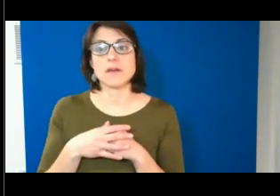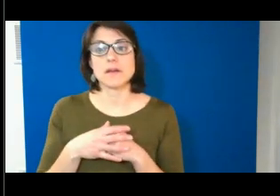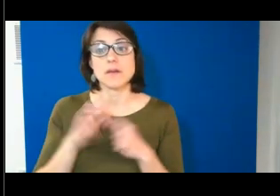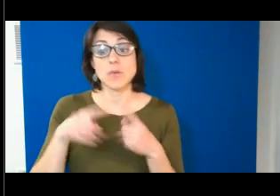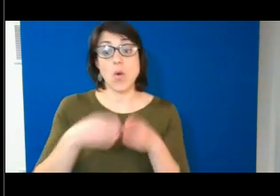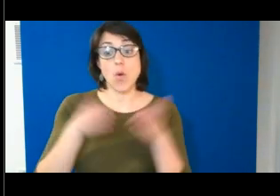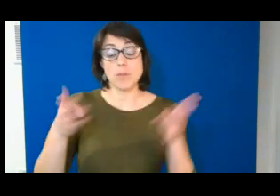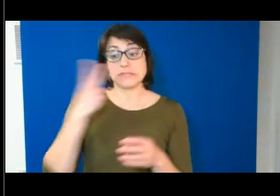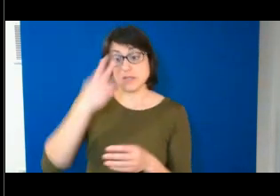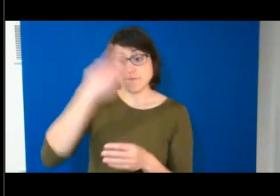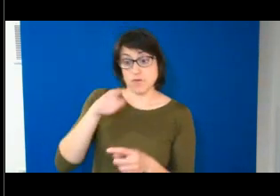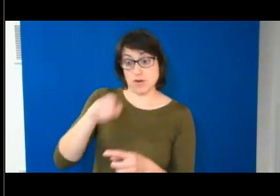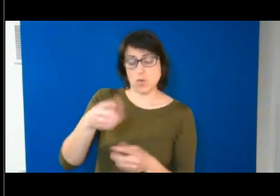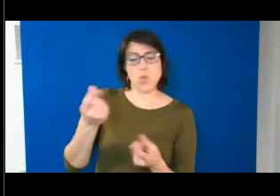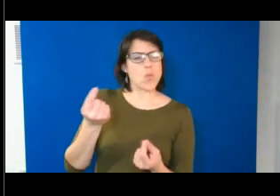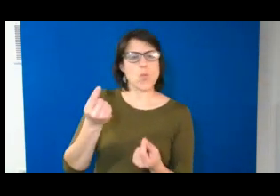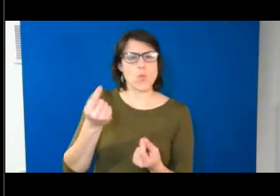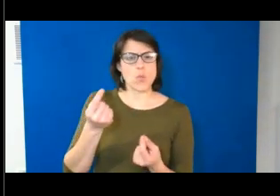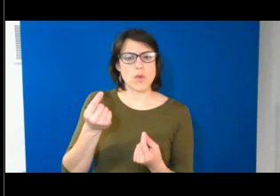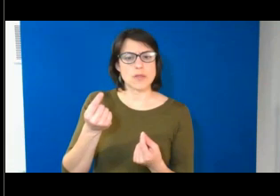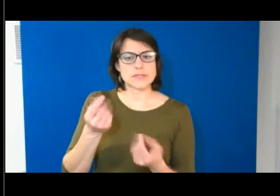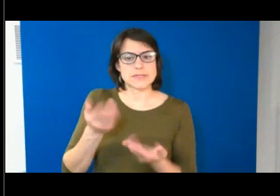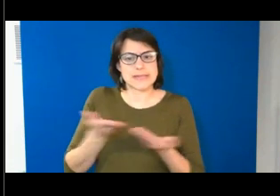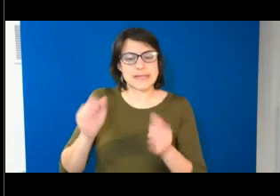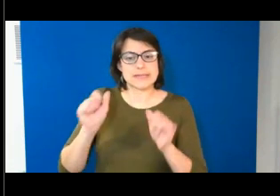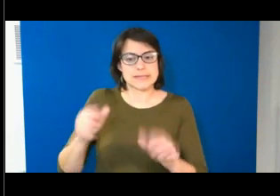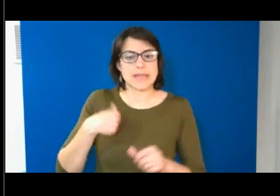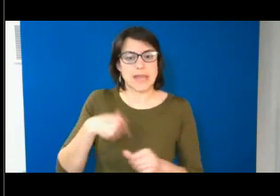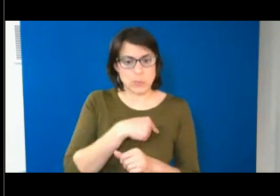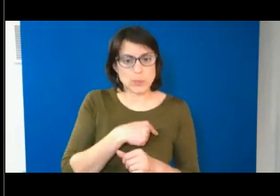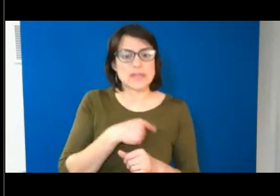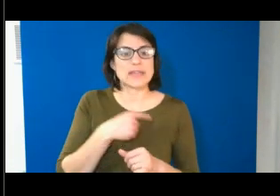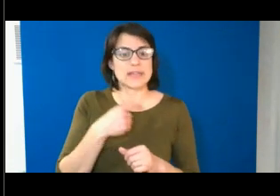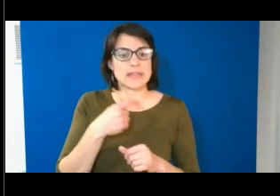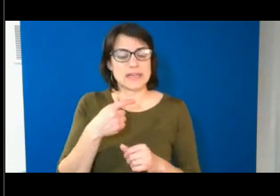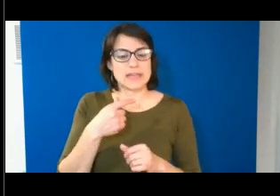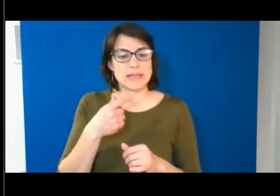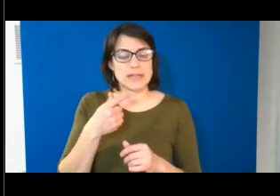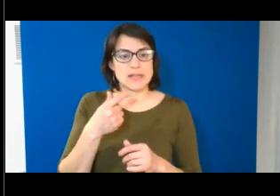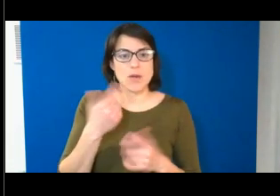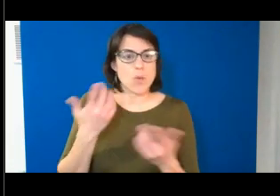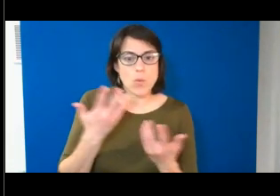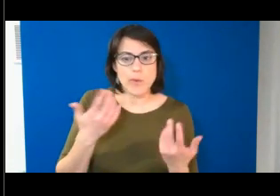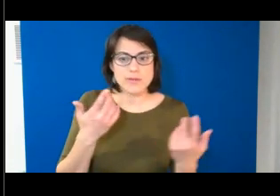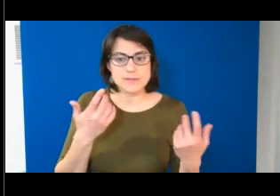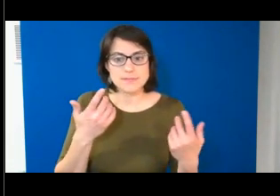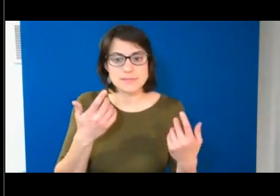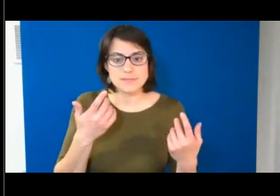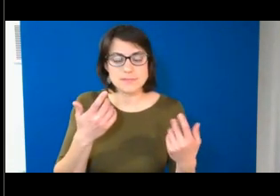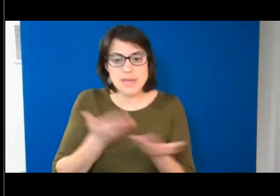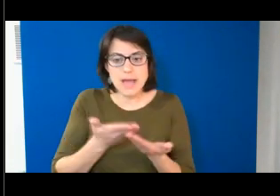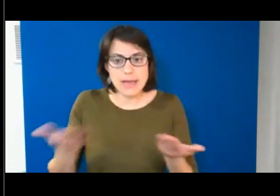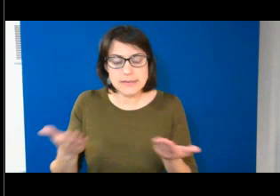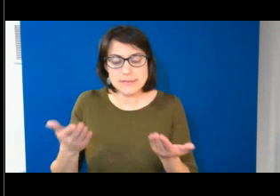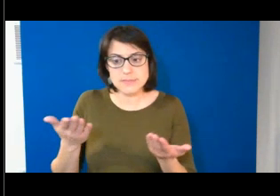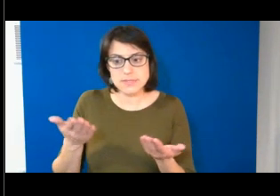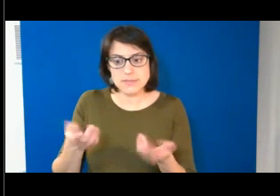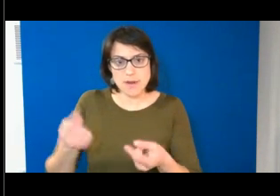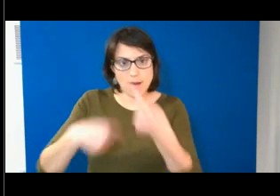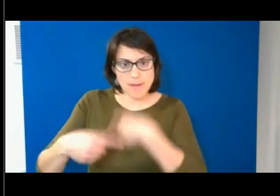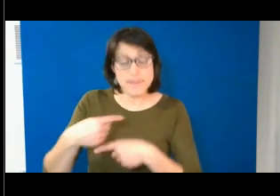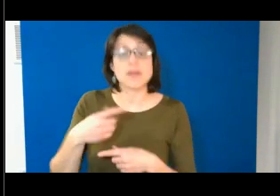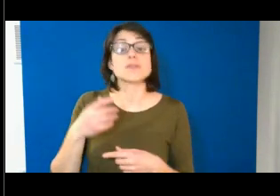upfront to see what kind of items flowing down. When there was some items that we can collect it, then we start